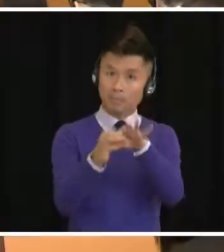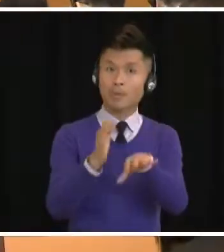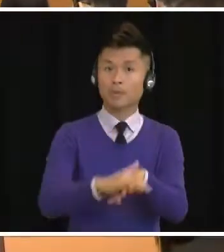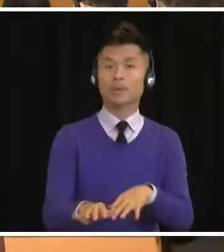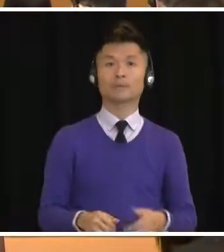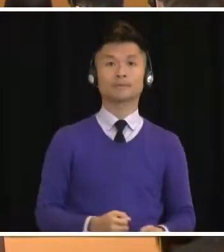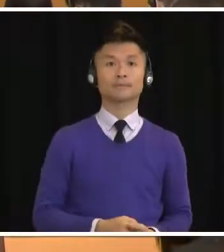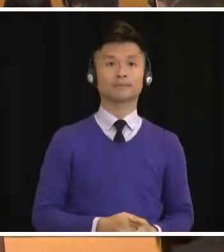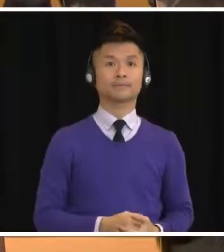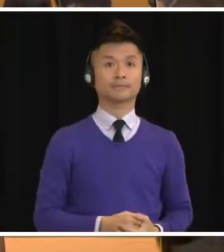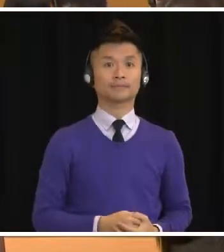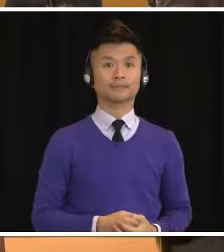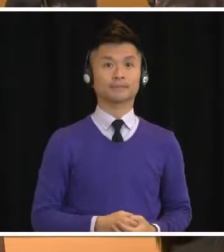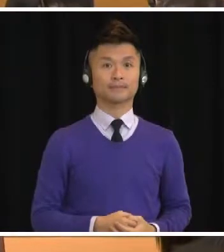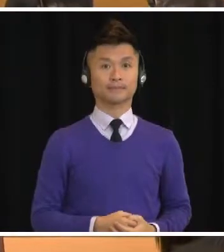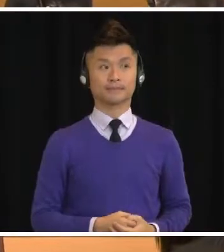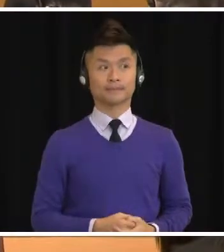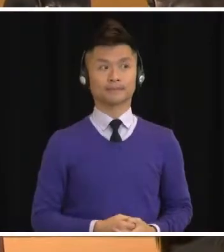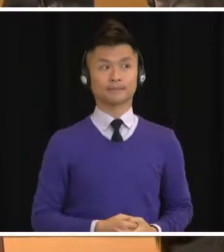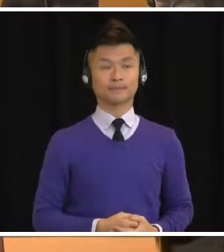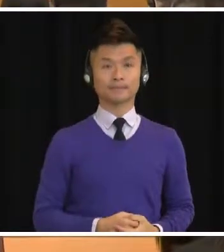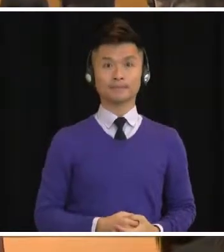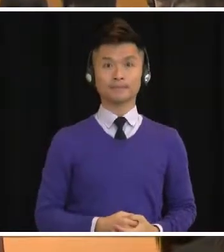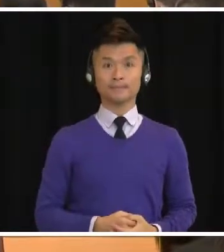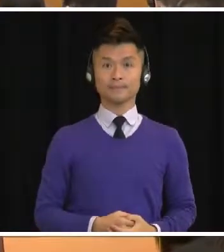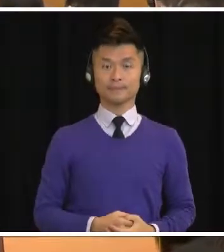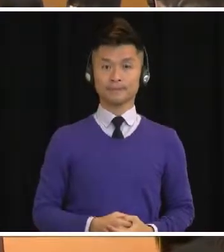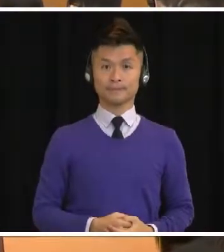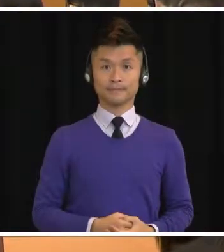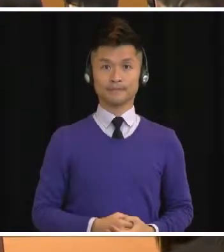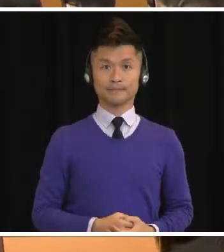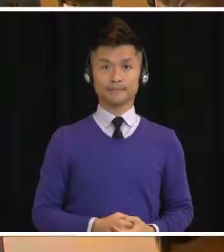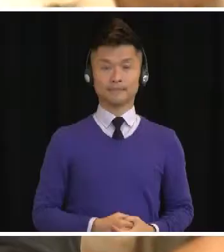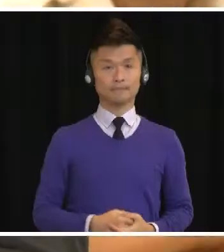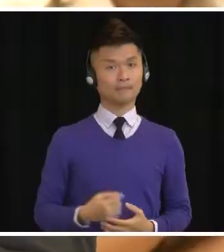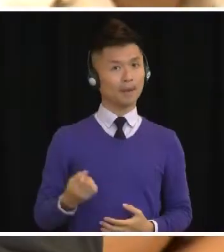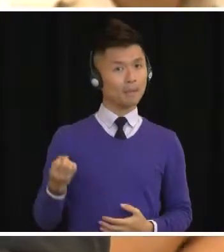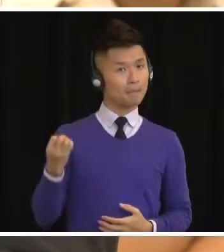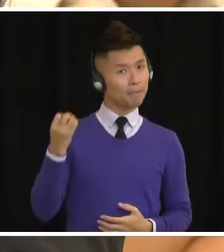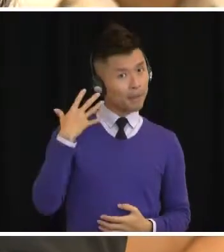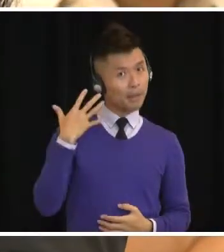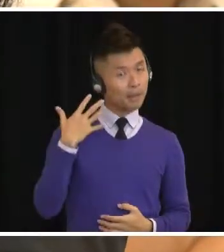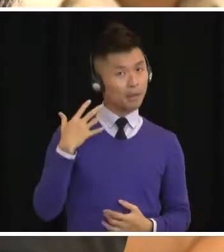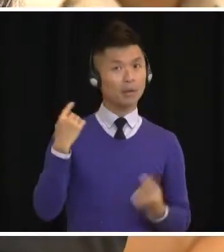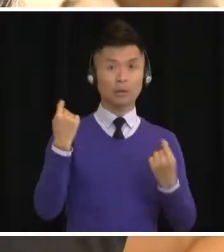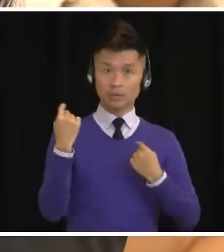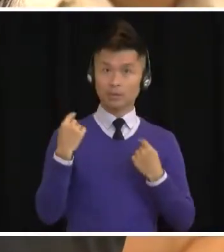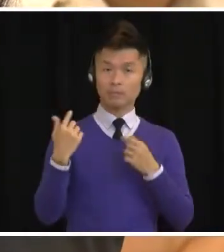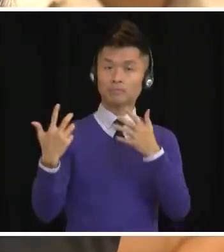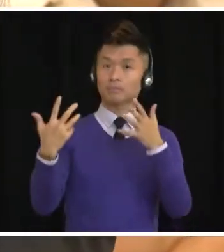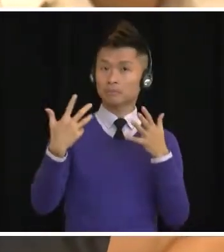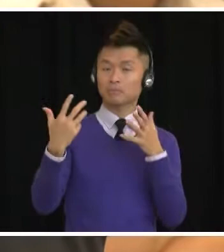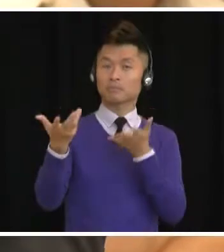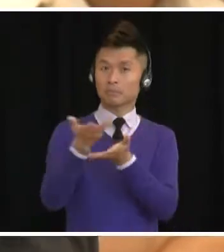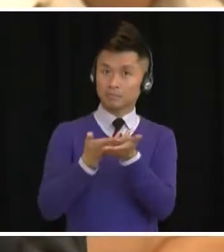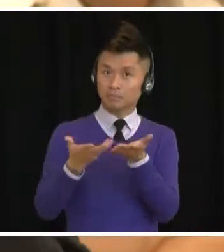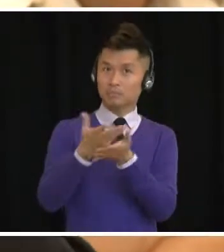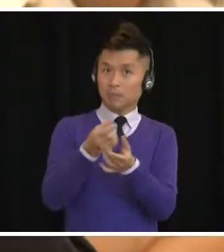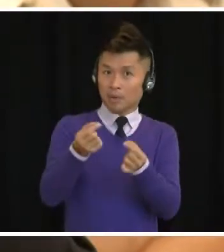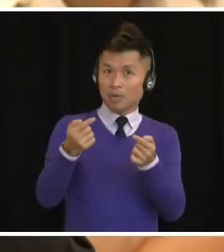branch of the government will continue to, ask such a bill to be passed.